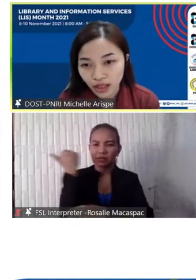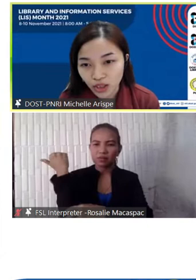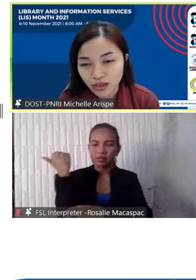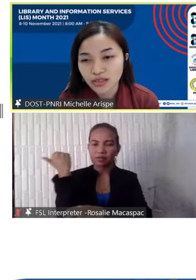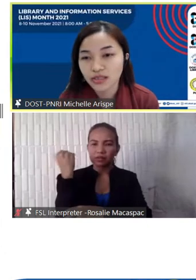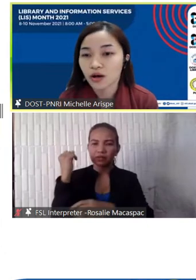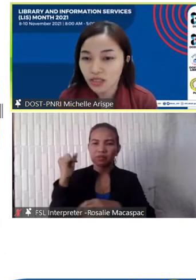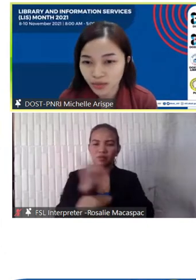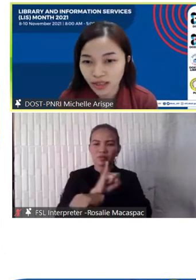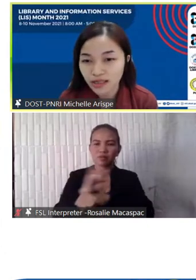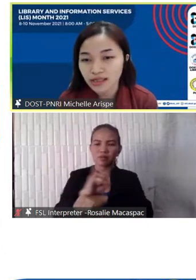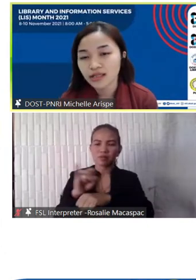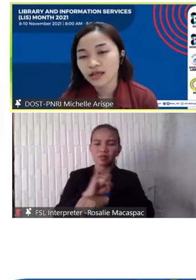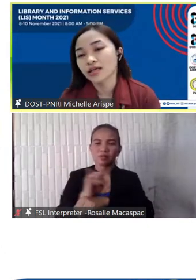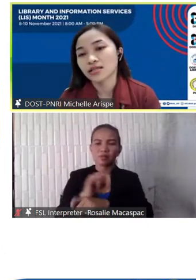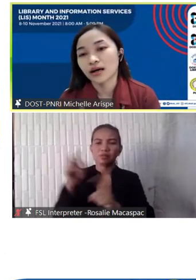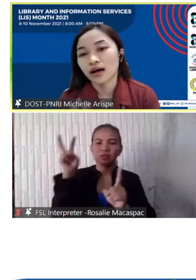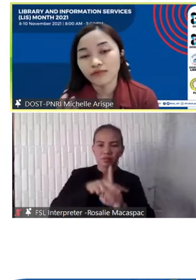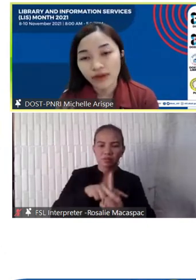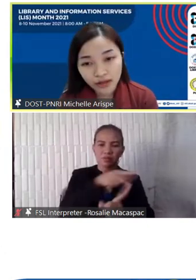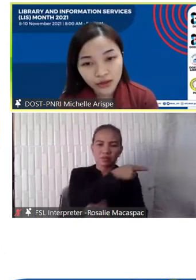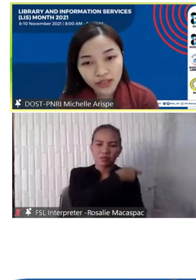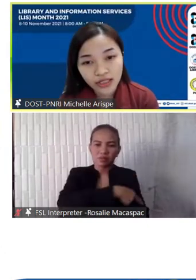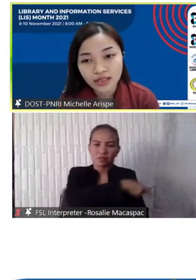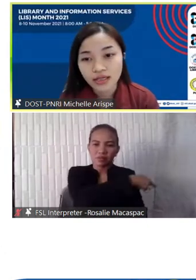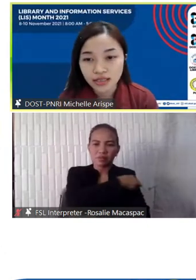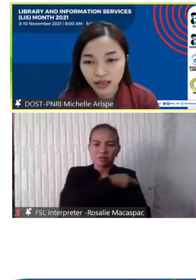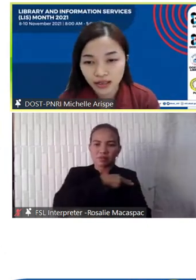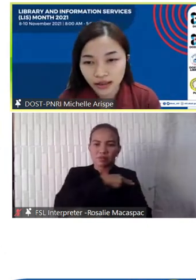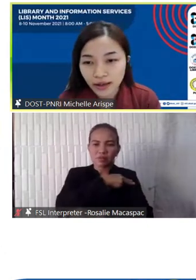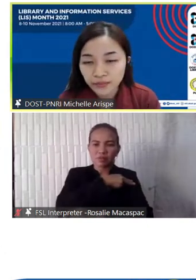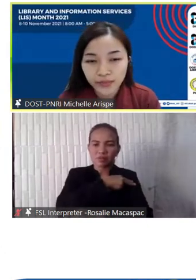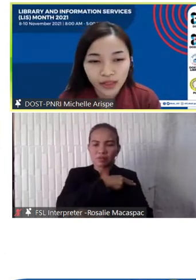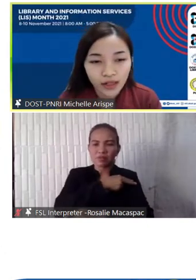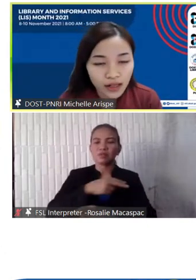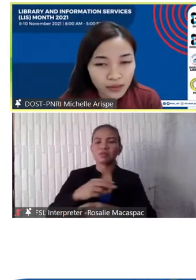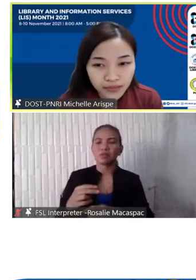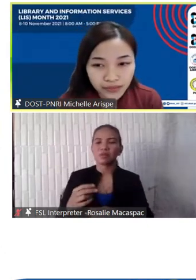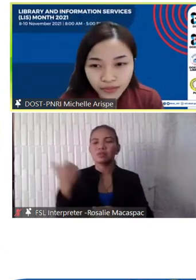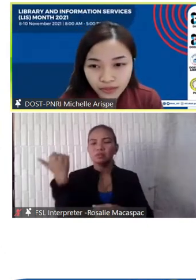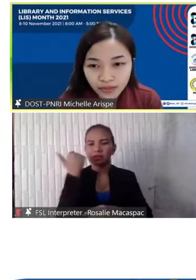industrial applications, sa hospitals, sa factories, etc.